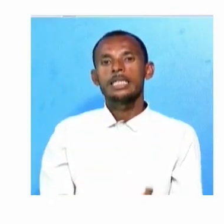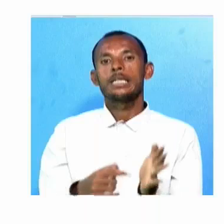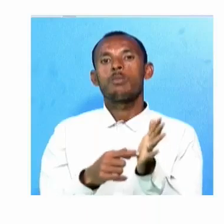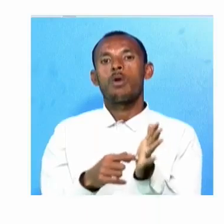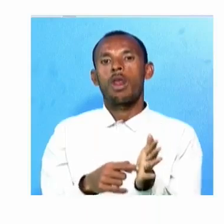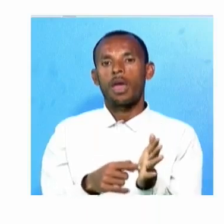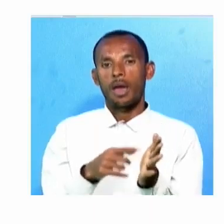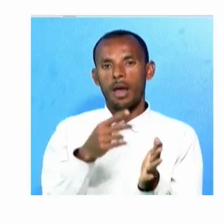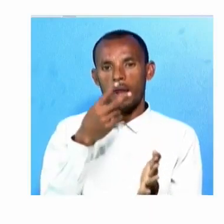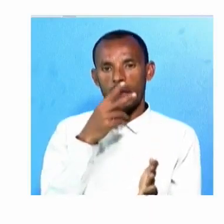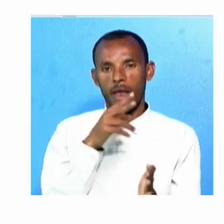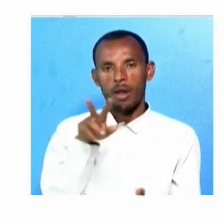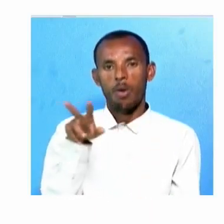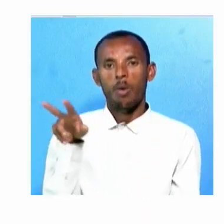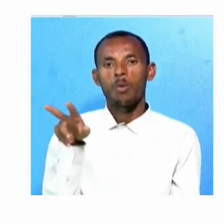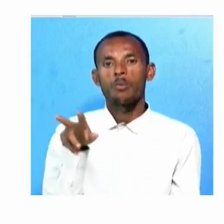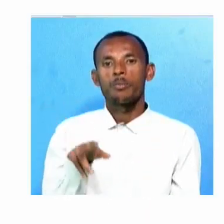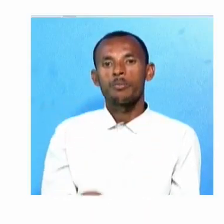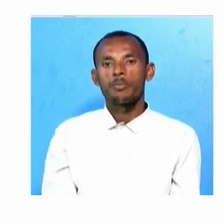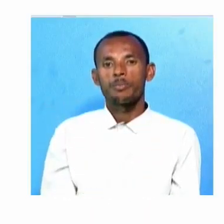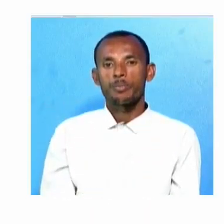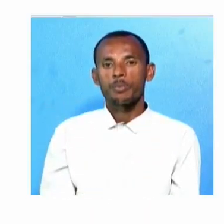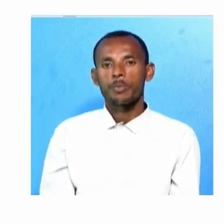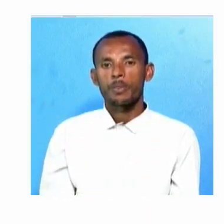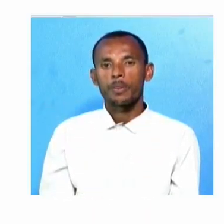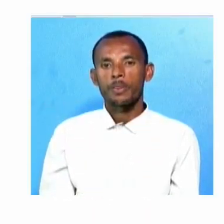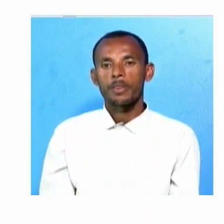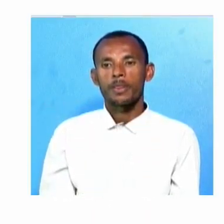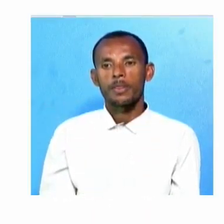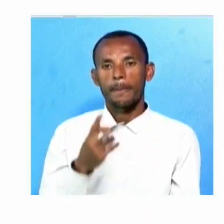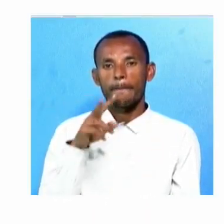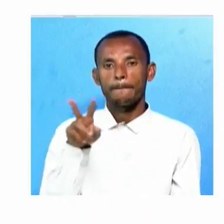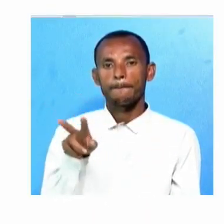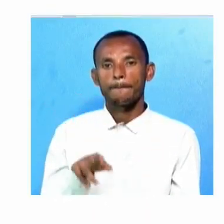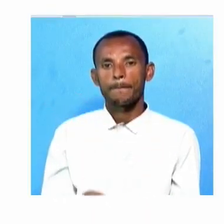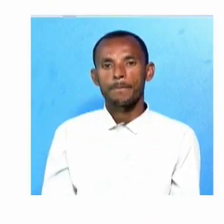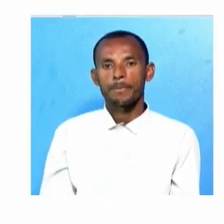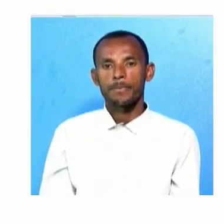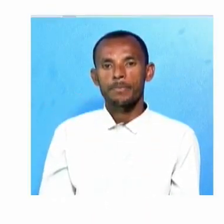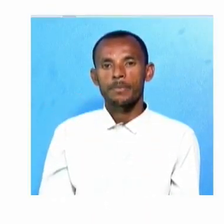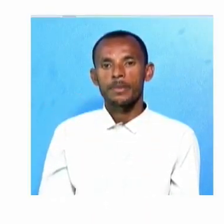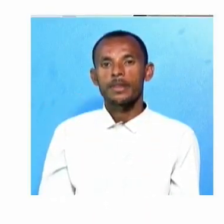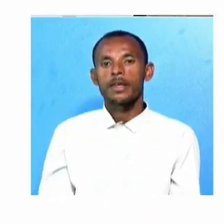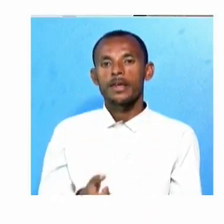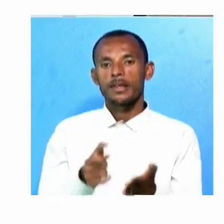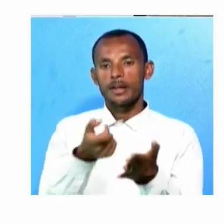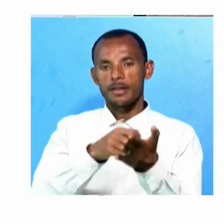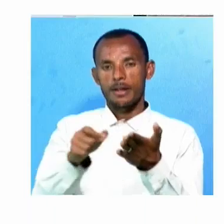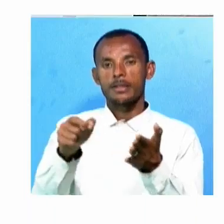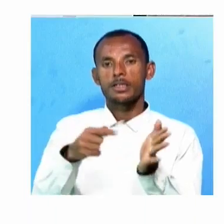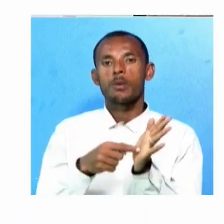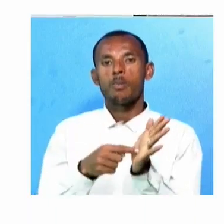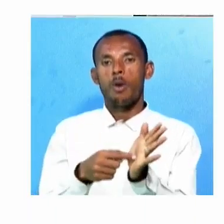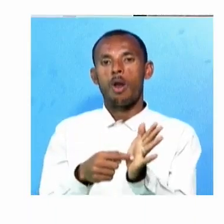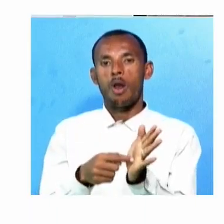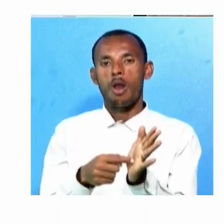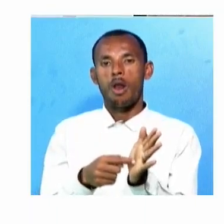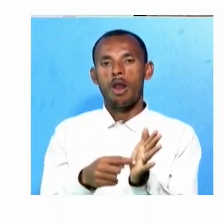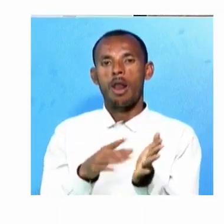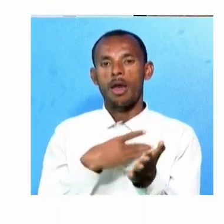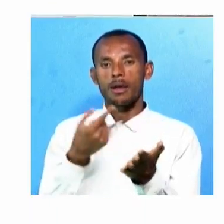Symbolically, we can write in this form. A and B are equivalent can be written as symbolically like